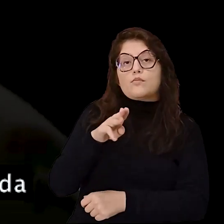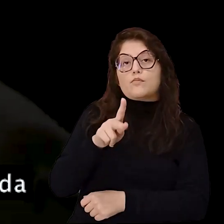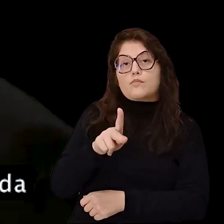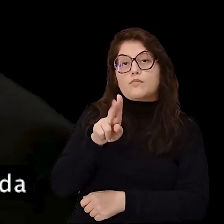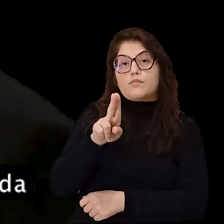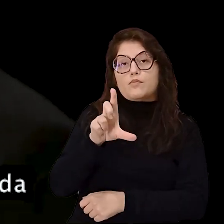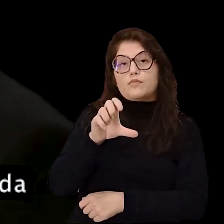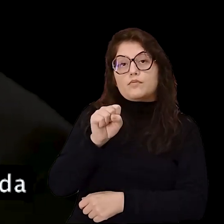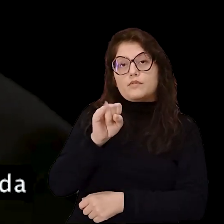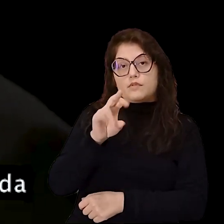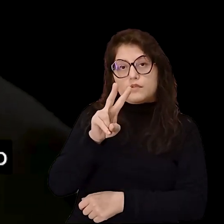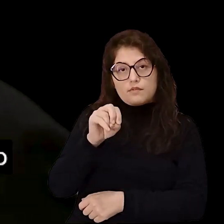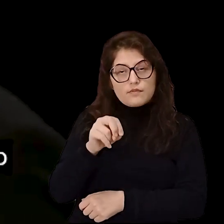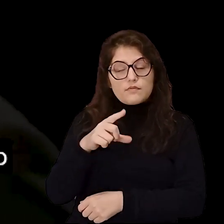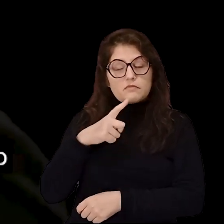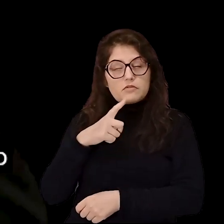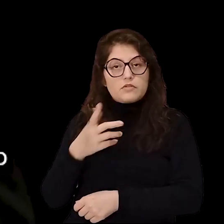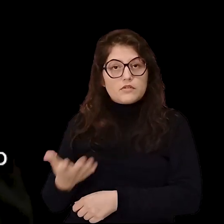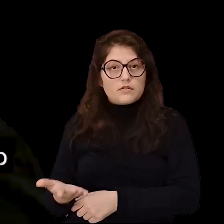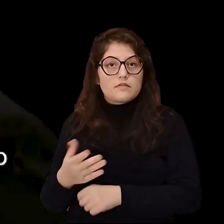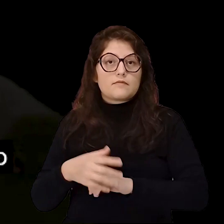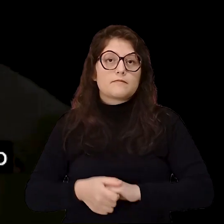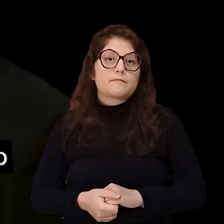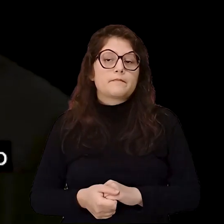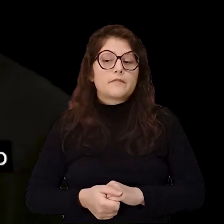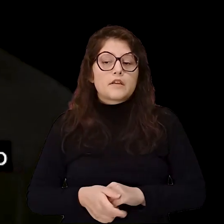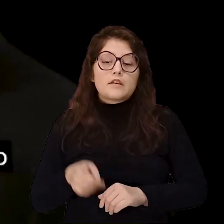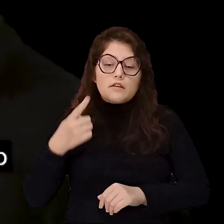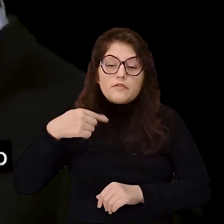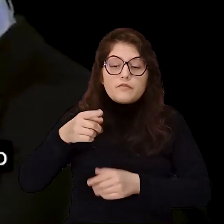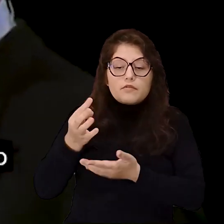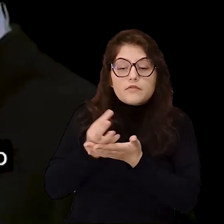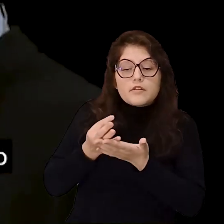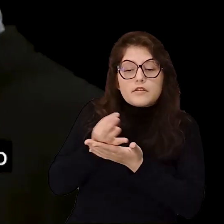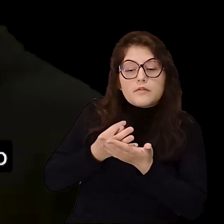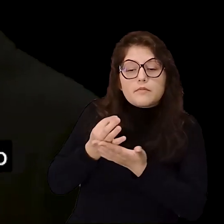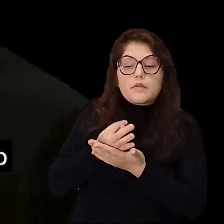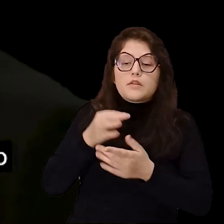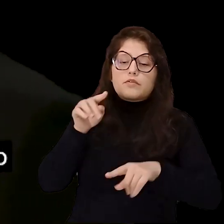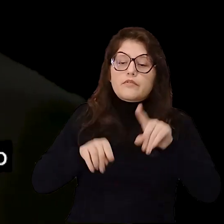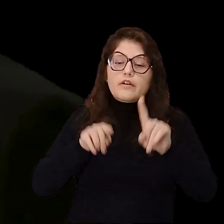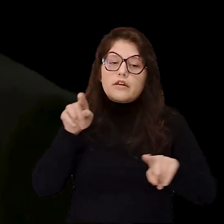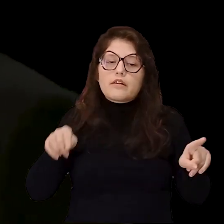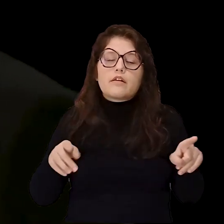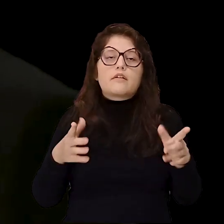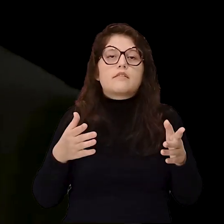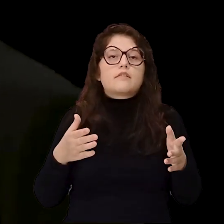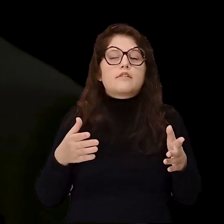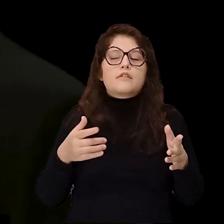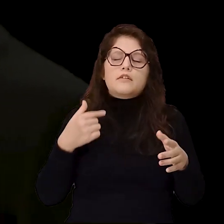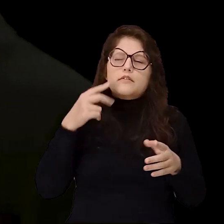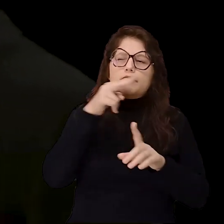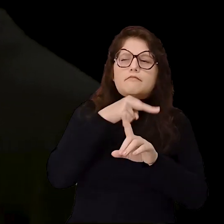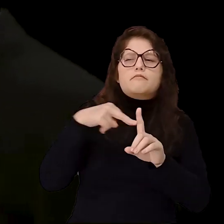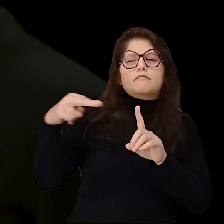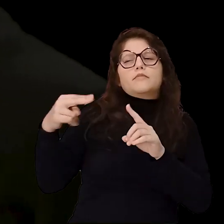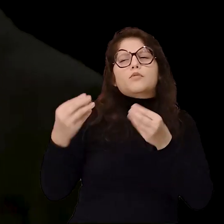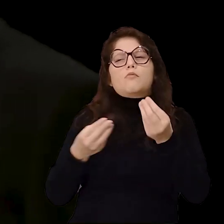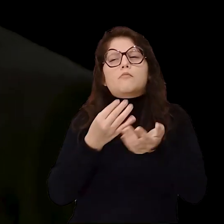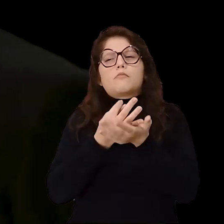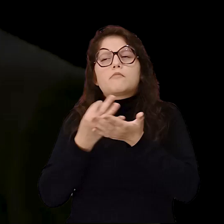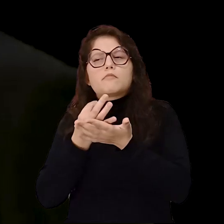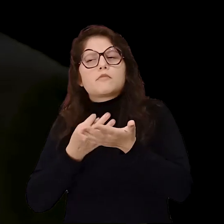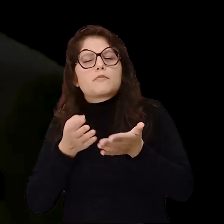to her that she also should look up obsessive-compulsive disorder in the DSM. And yet, when I went to look